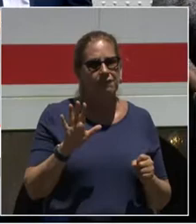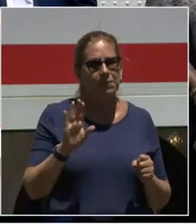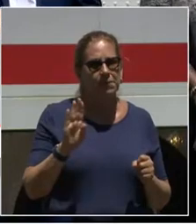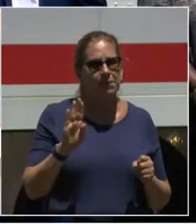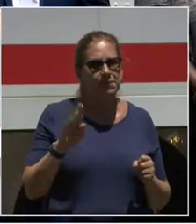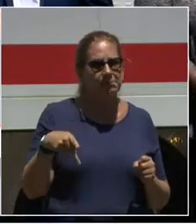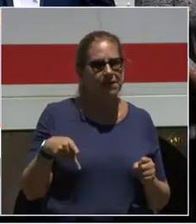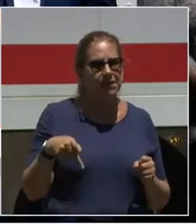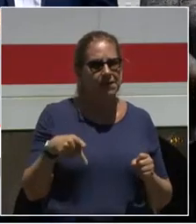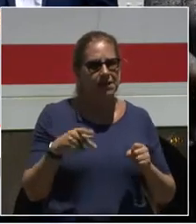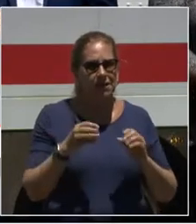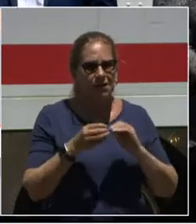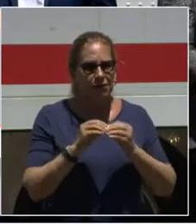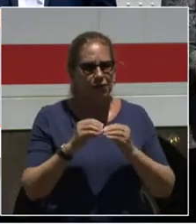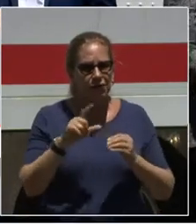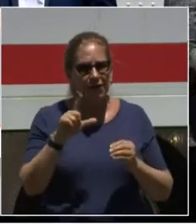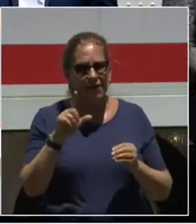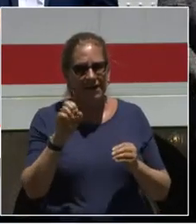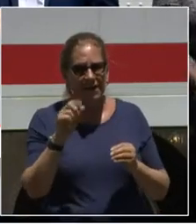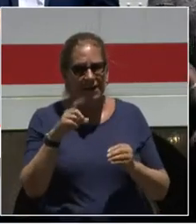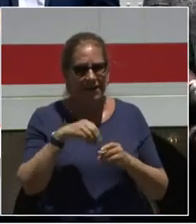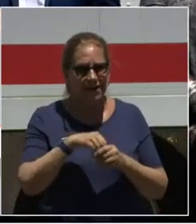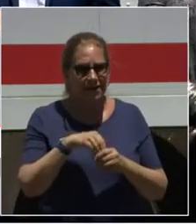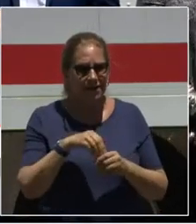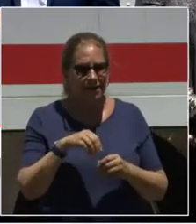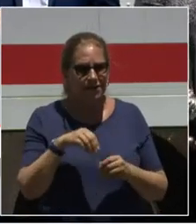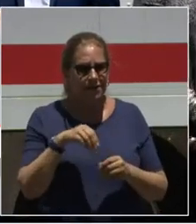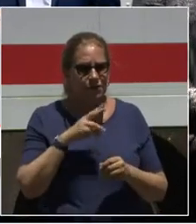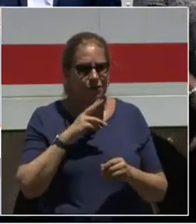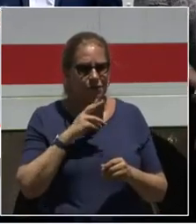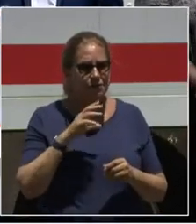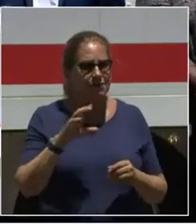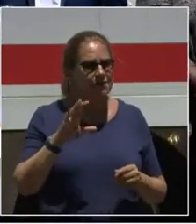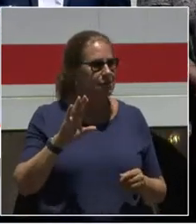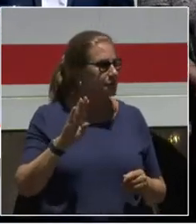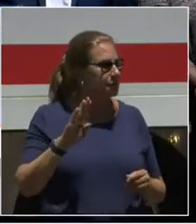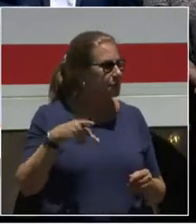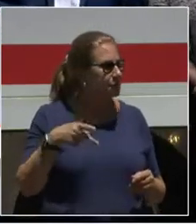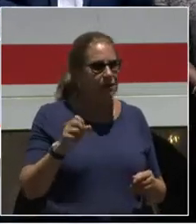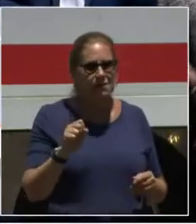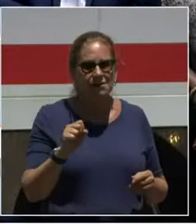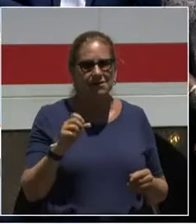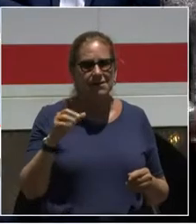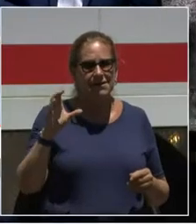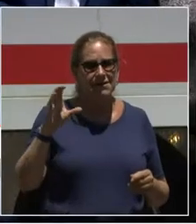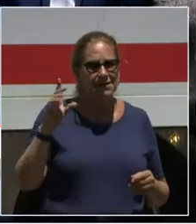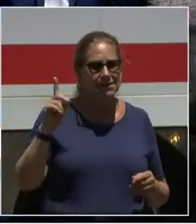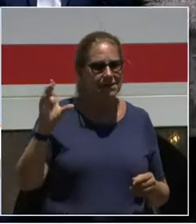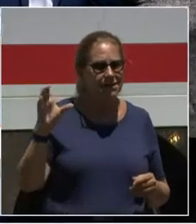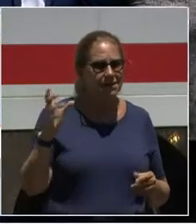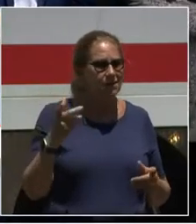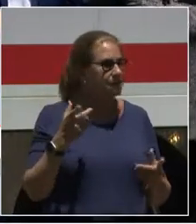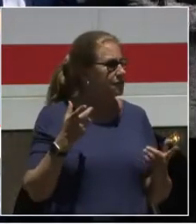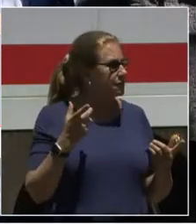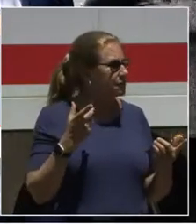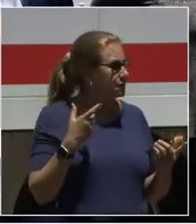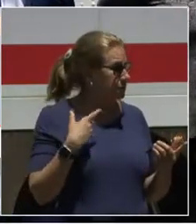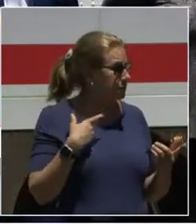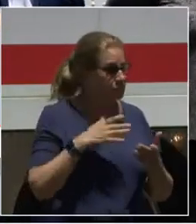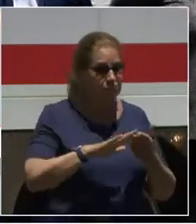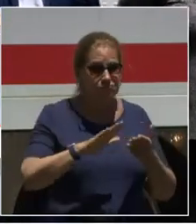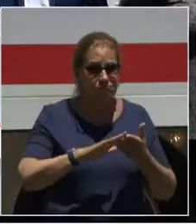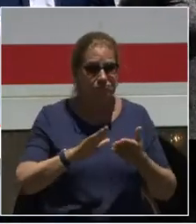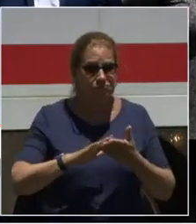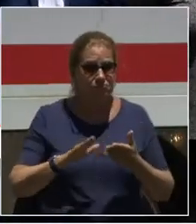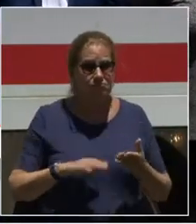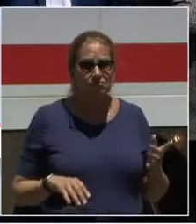as well, especially with the schools having been shut down over the pandemic and we're just returning. Okay. I think